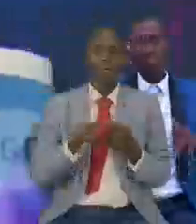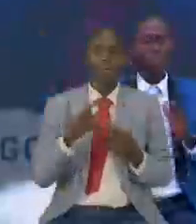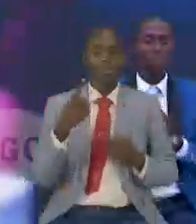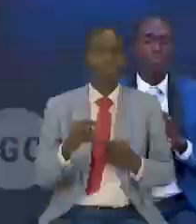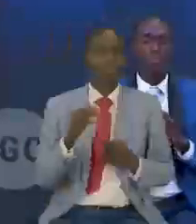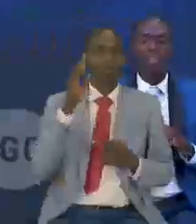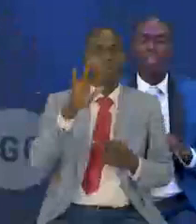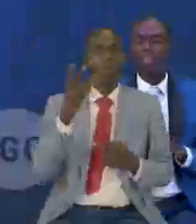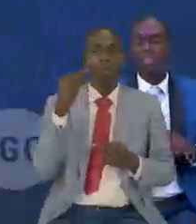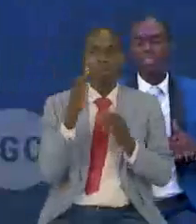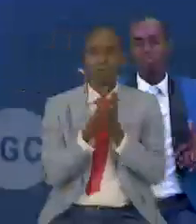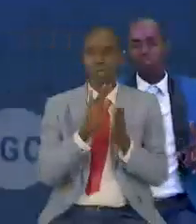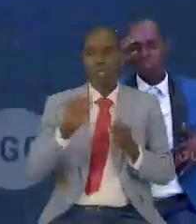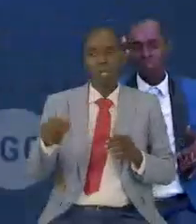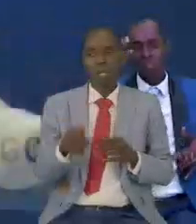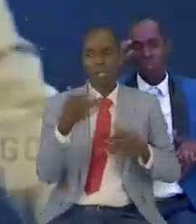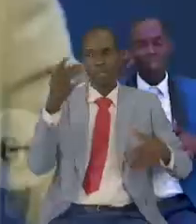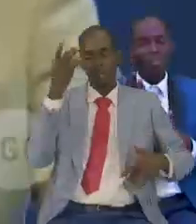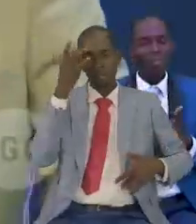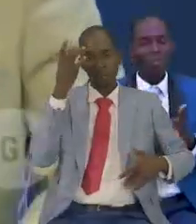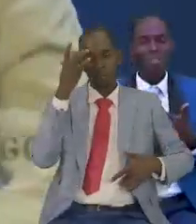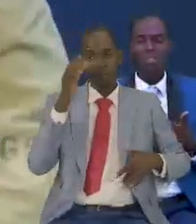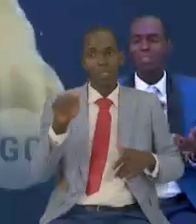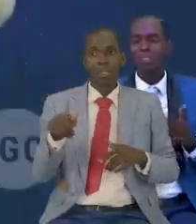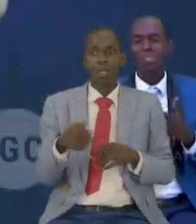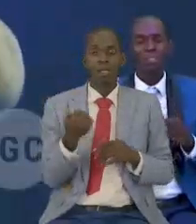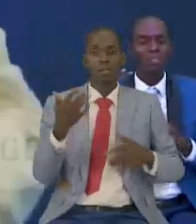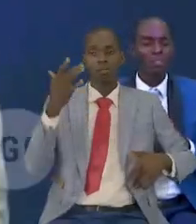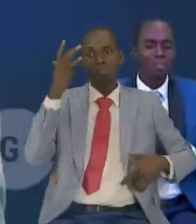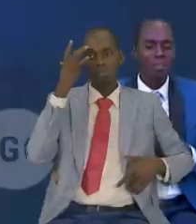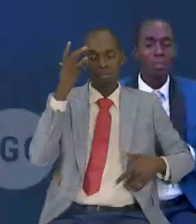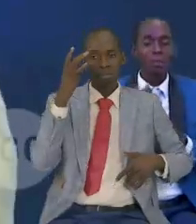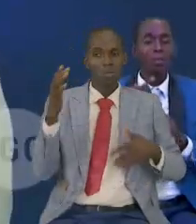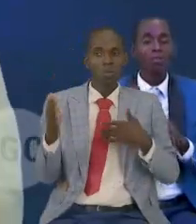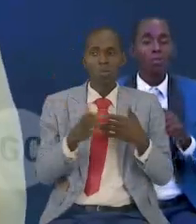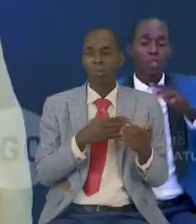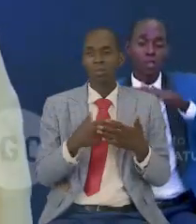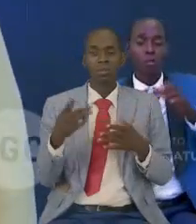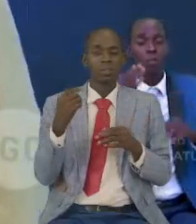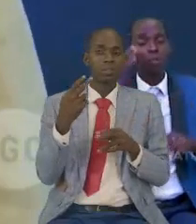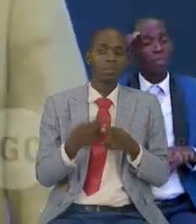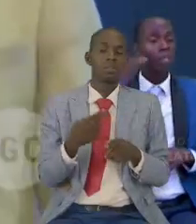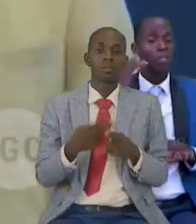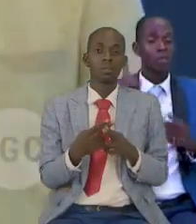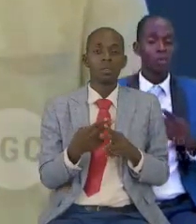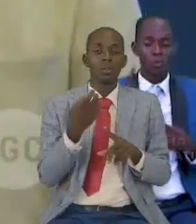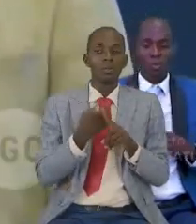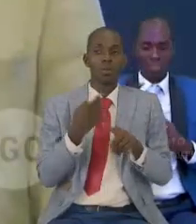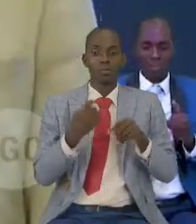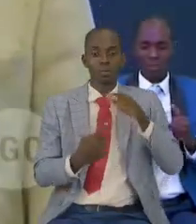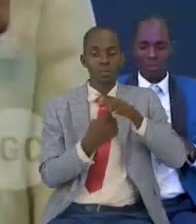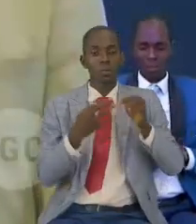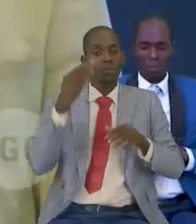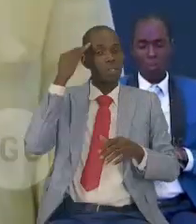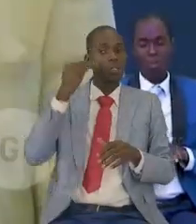any disease, whatever the name, from the top of the head to the tip of the toe, I command